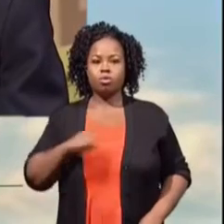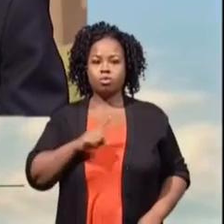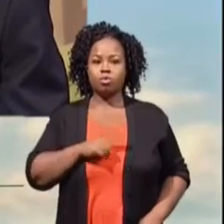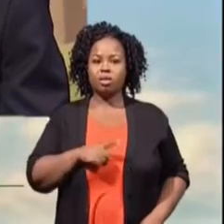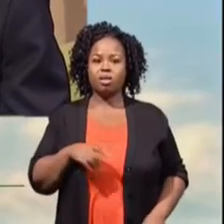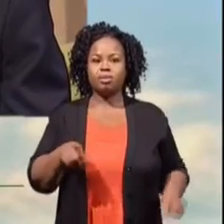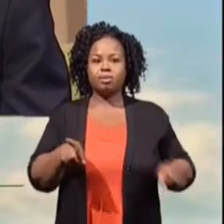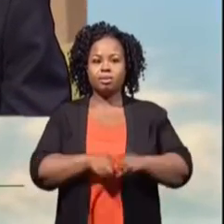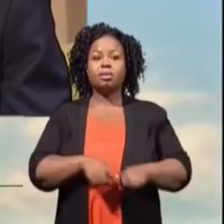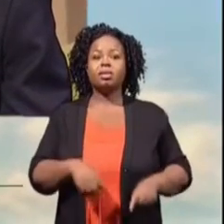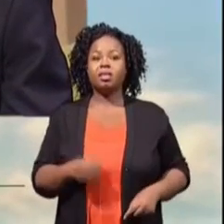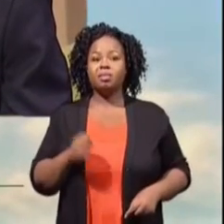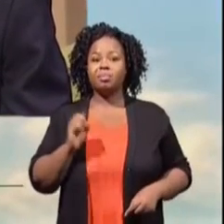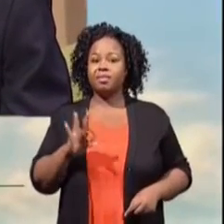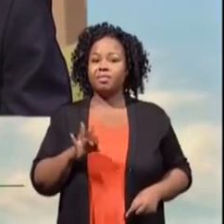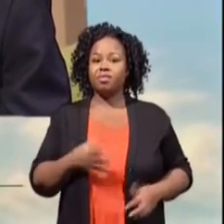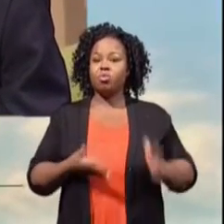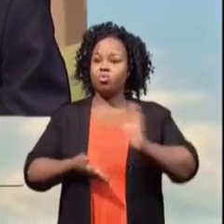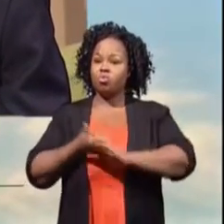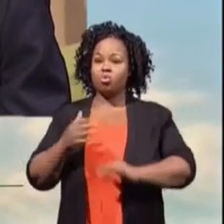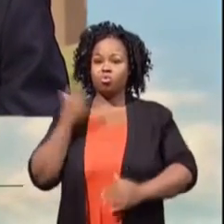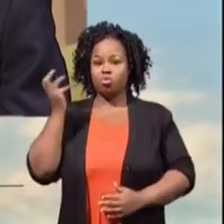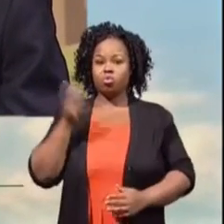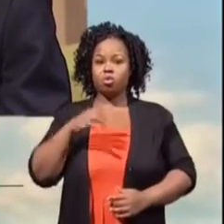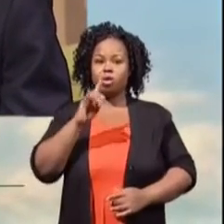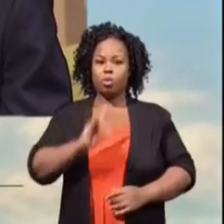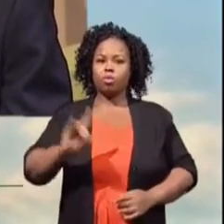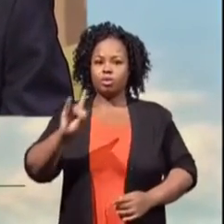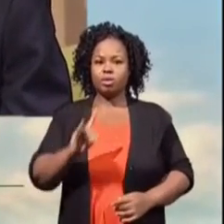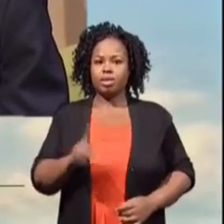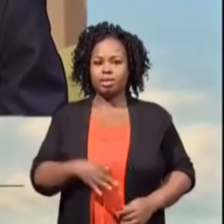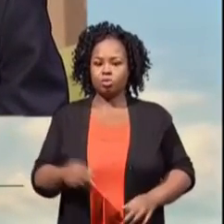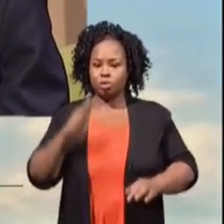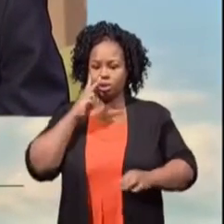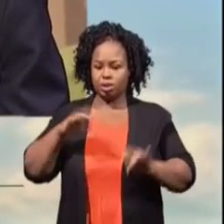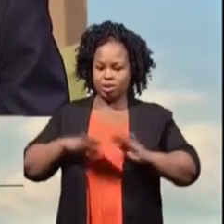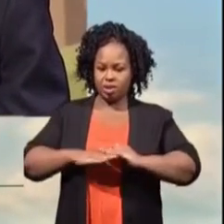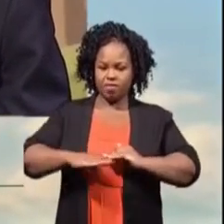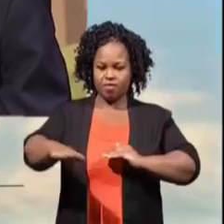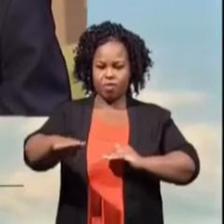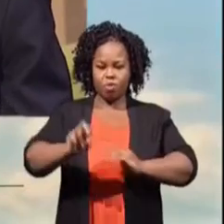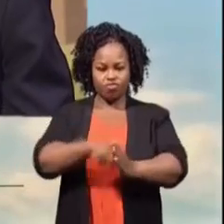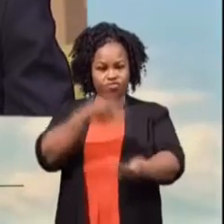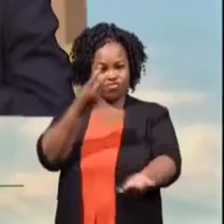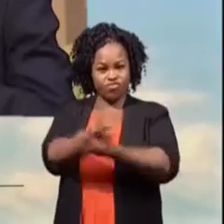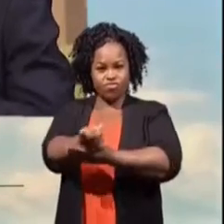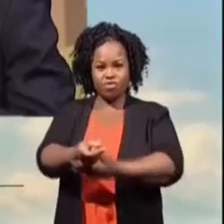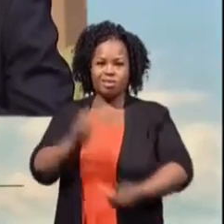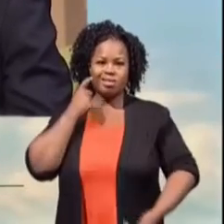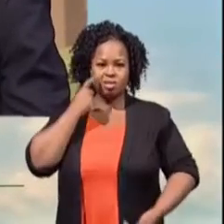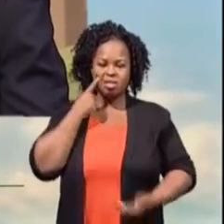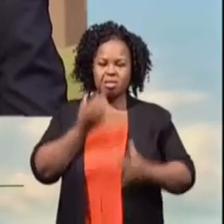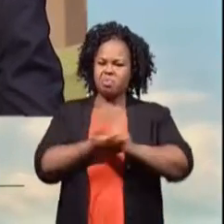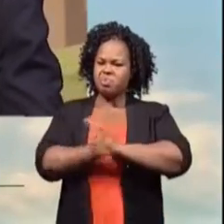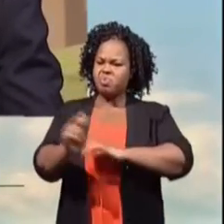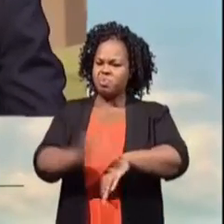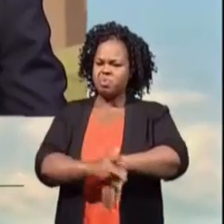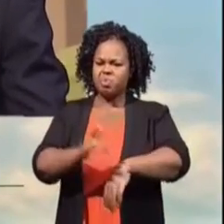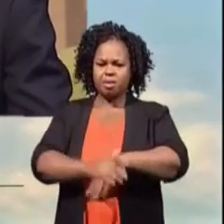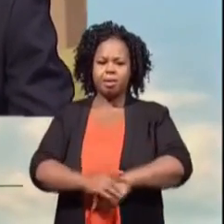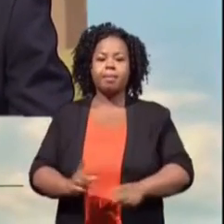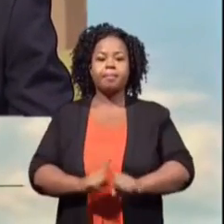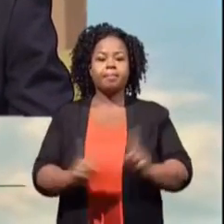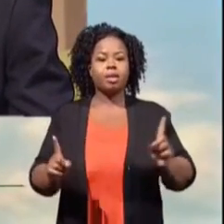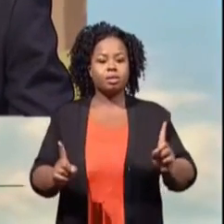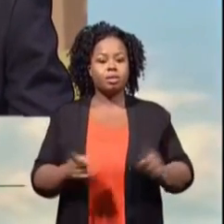o kaya ha ku di hotel mo le mo tsebetsa manna ku di flow ya teng ka ba wawa ka mo go ba le good ka teng mara ha